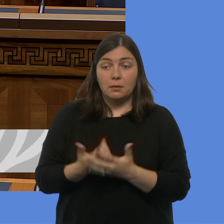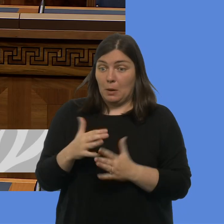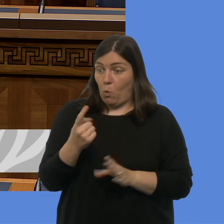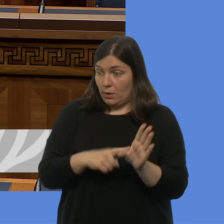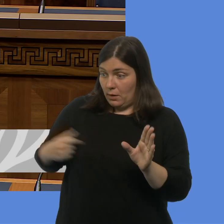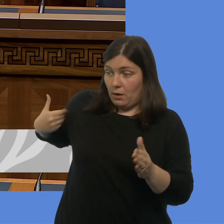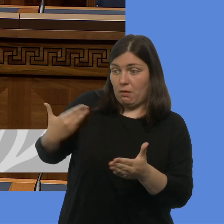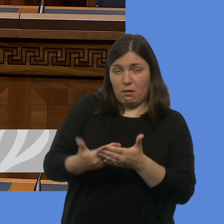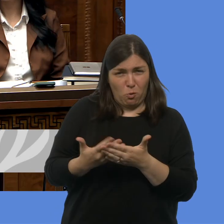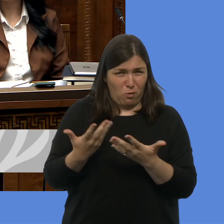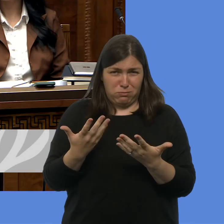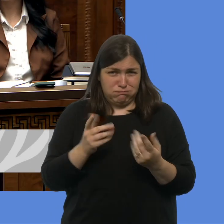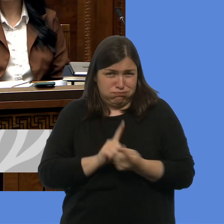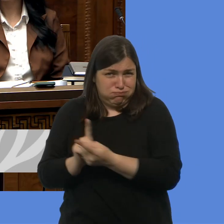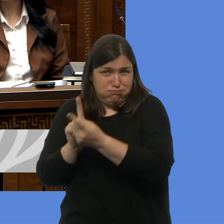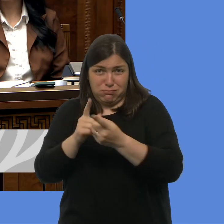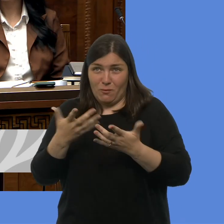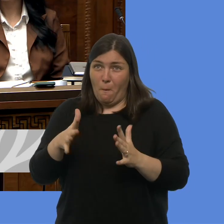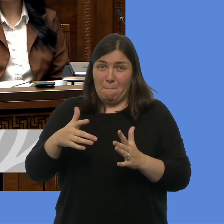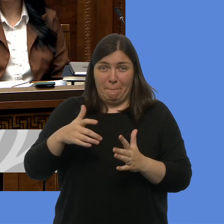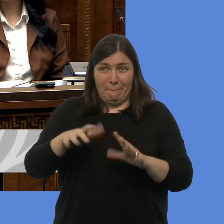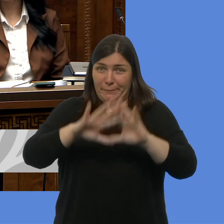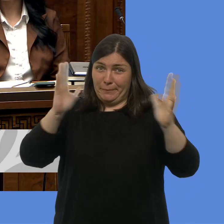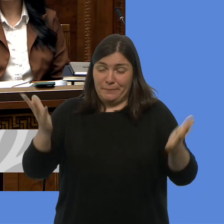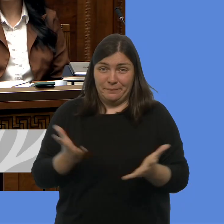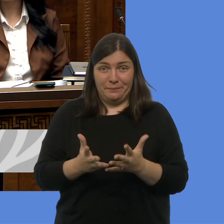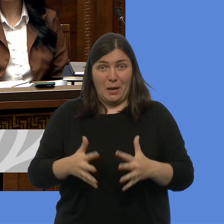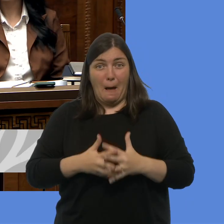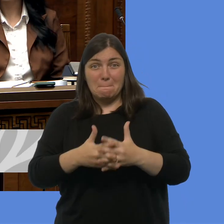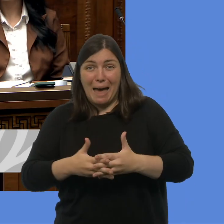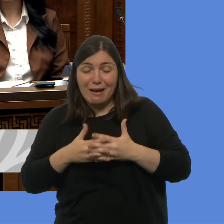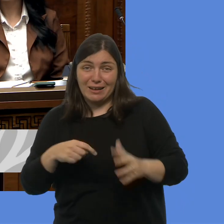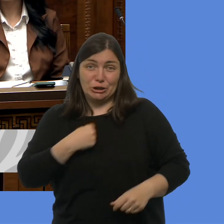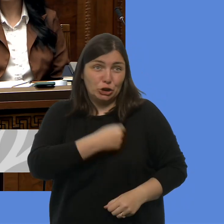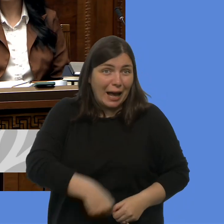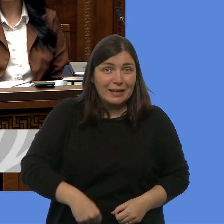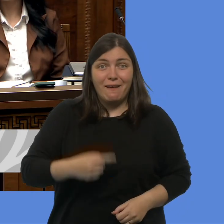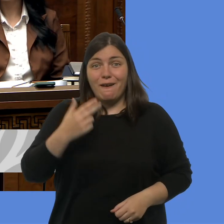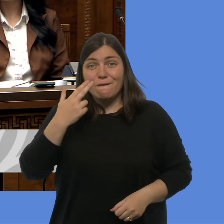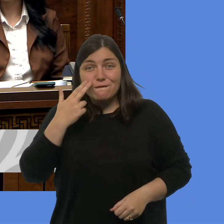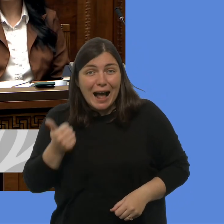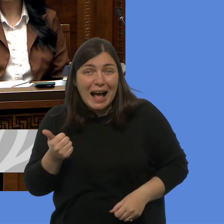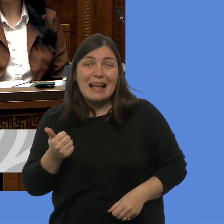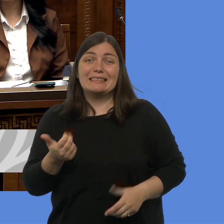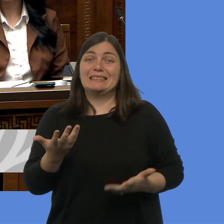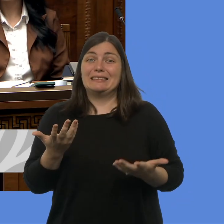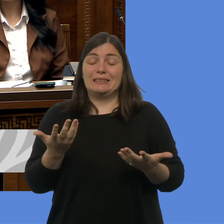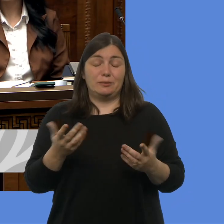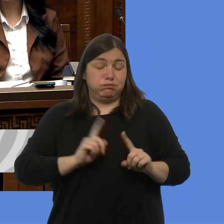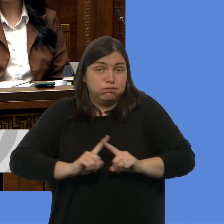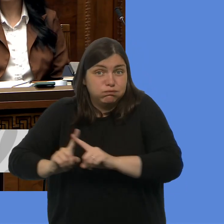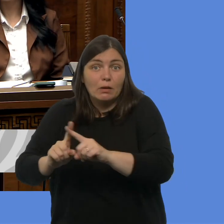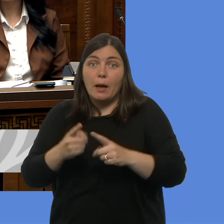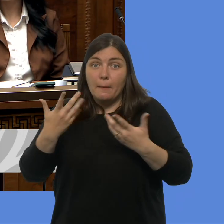from all sorts of areas, whether it be US, China, France, India, Japan, as well as leading an academic delegation to North Carolina to